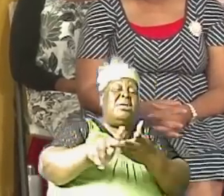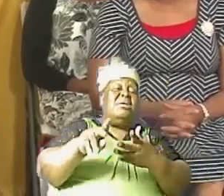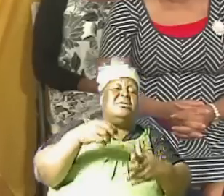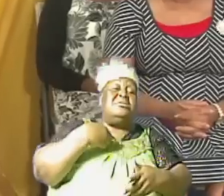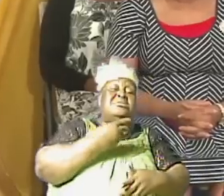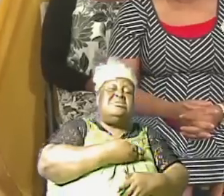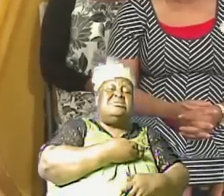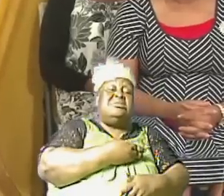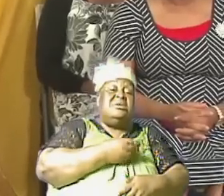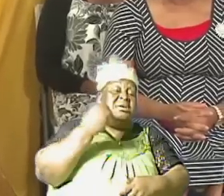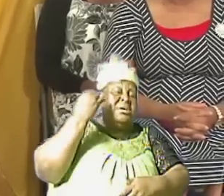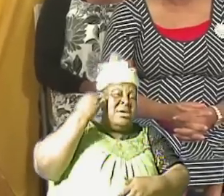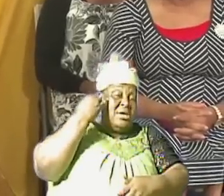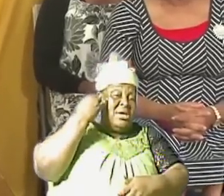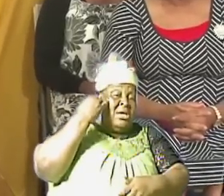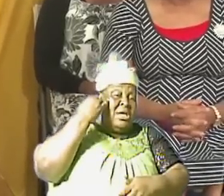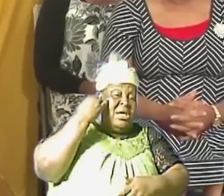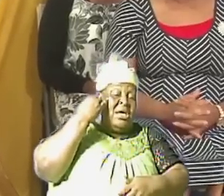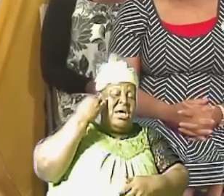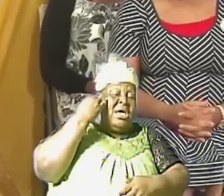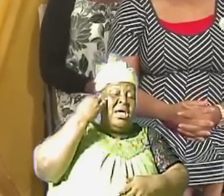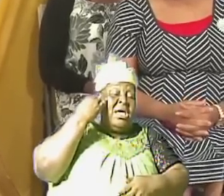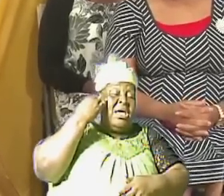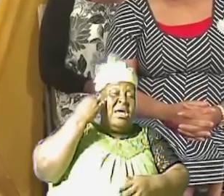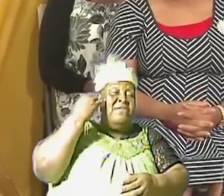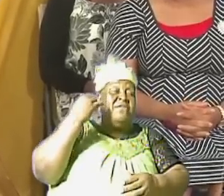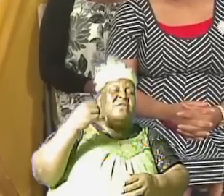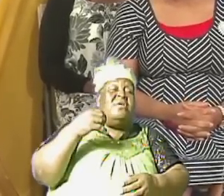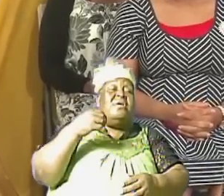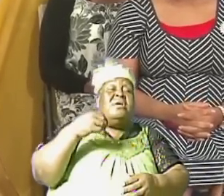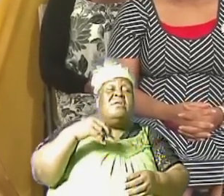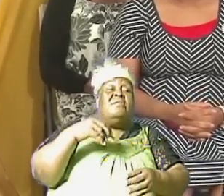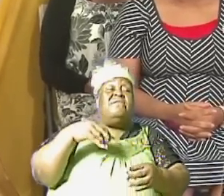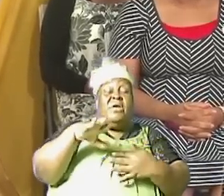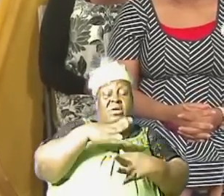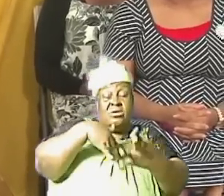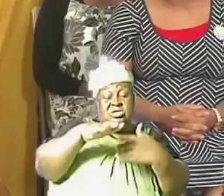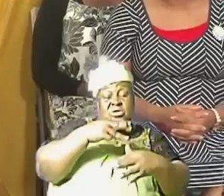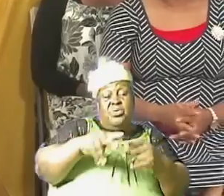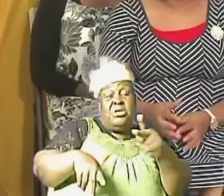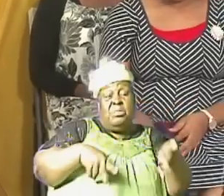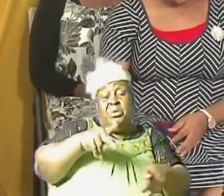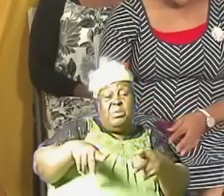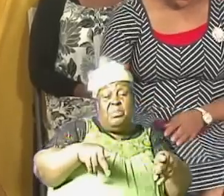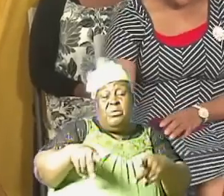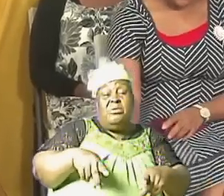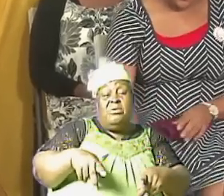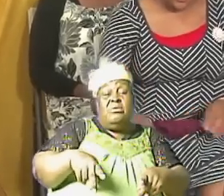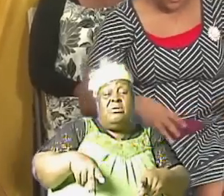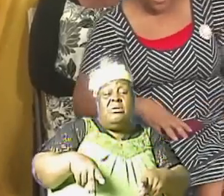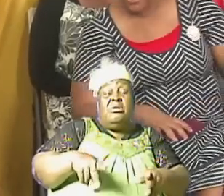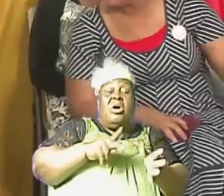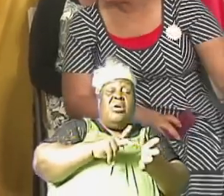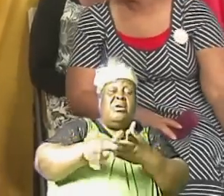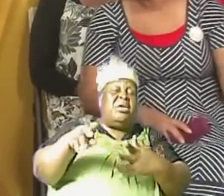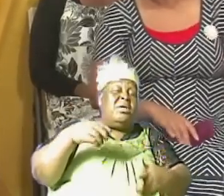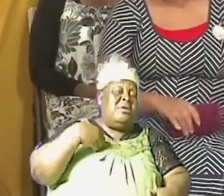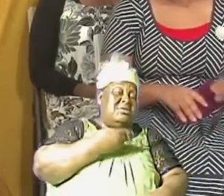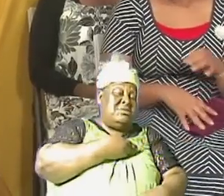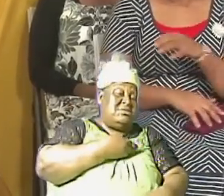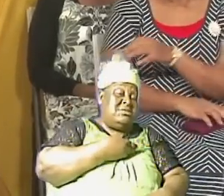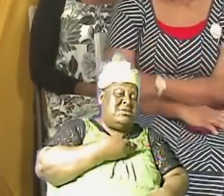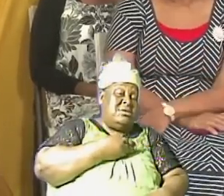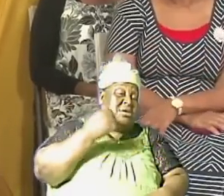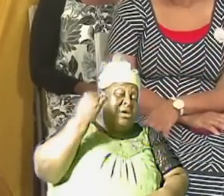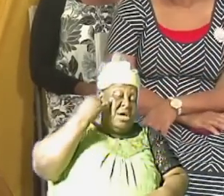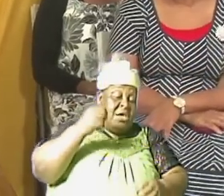us, but if we try to mingle with the people, they are gonna kill us. He said,